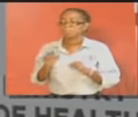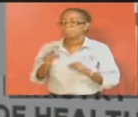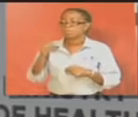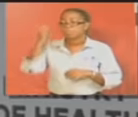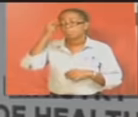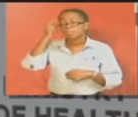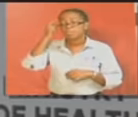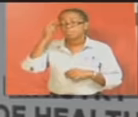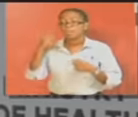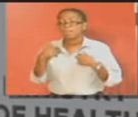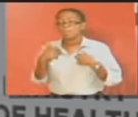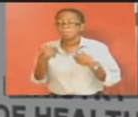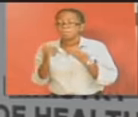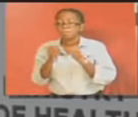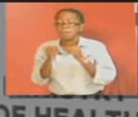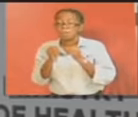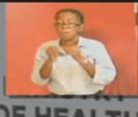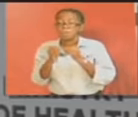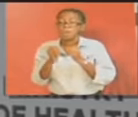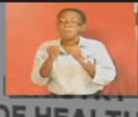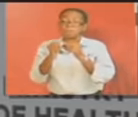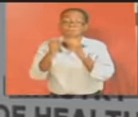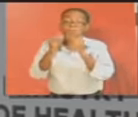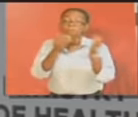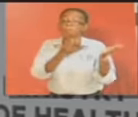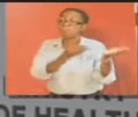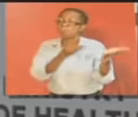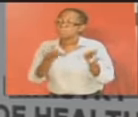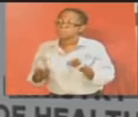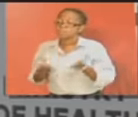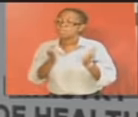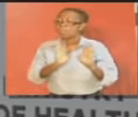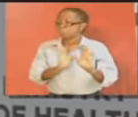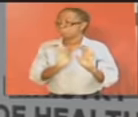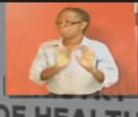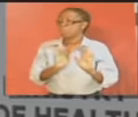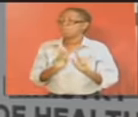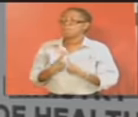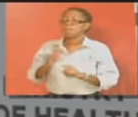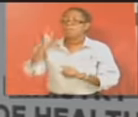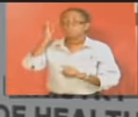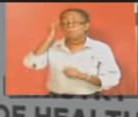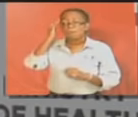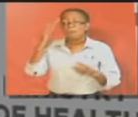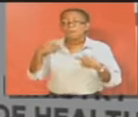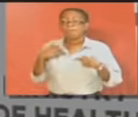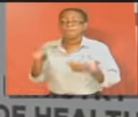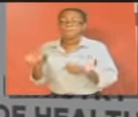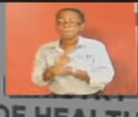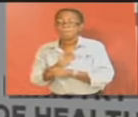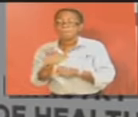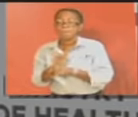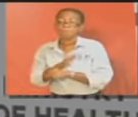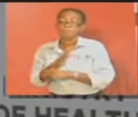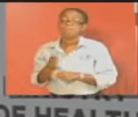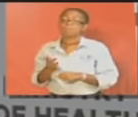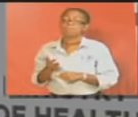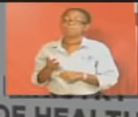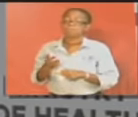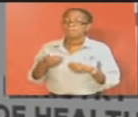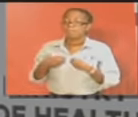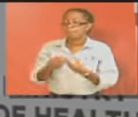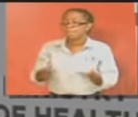us to continue to cover the high risk, the high vulnerability, the high